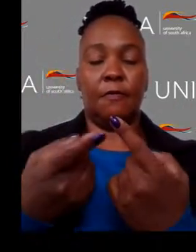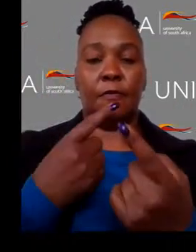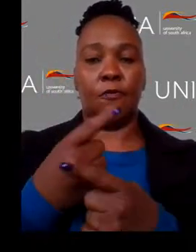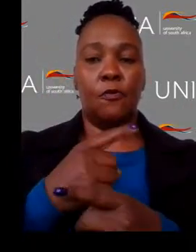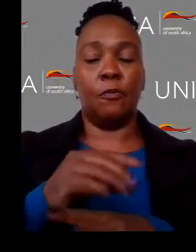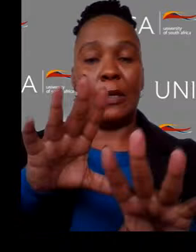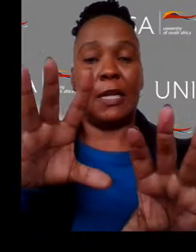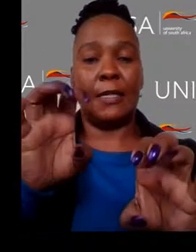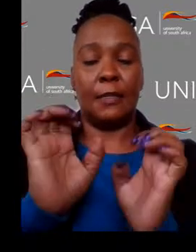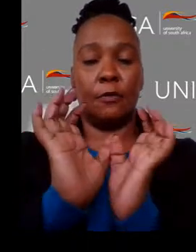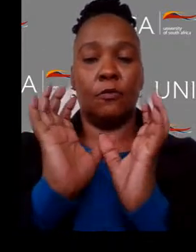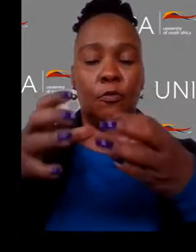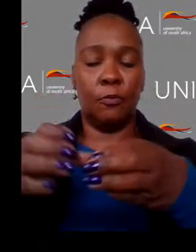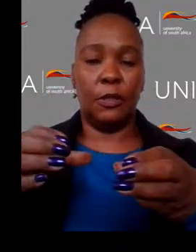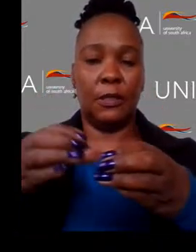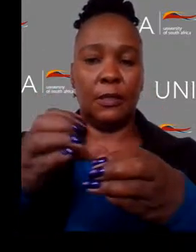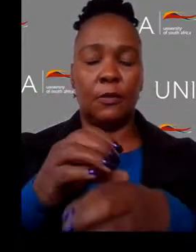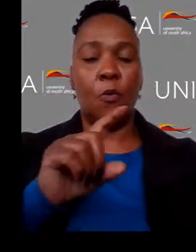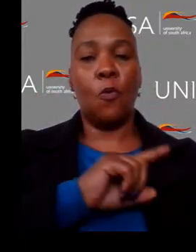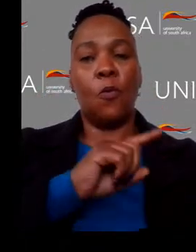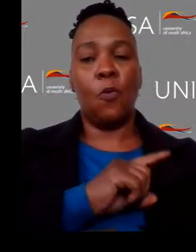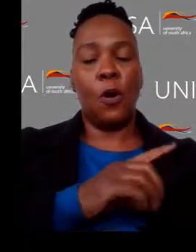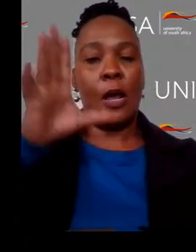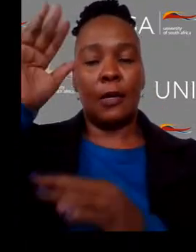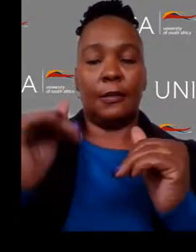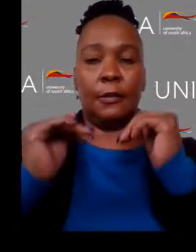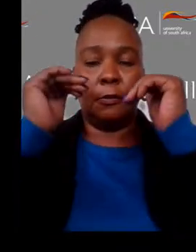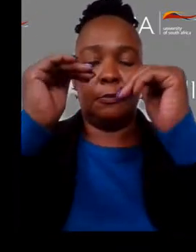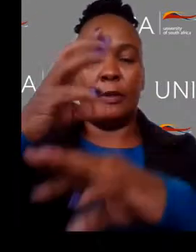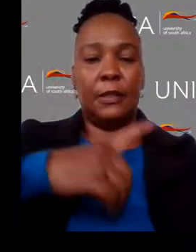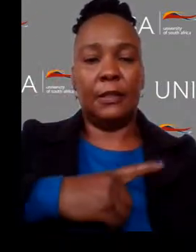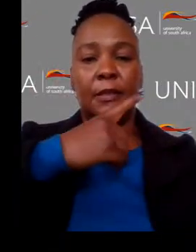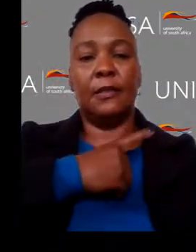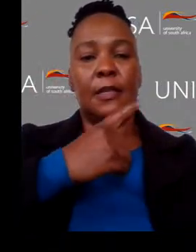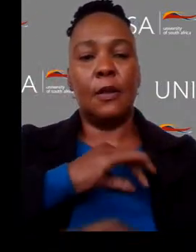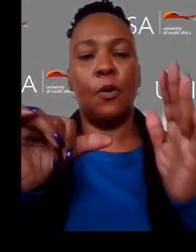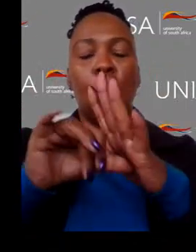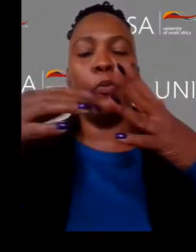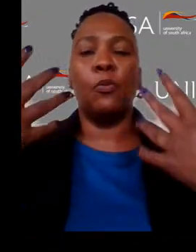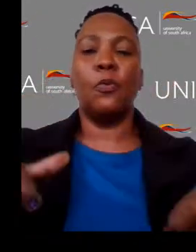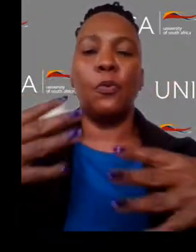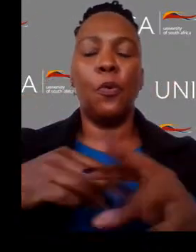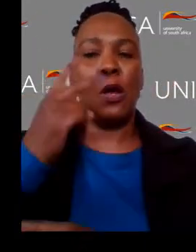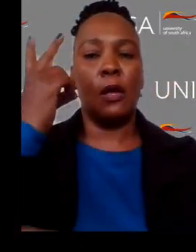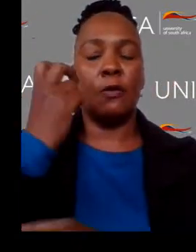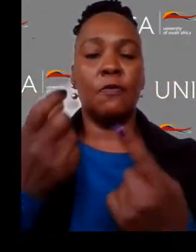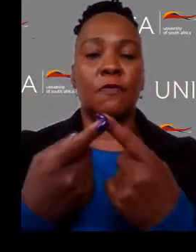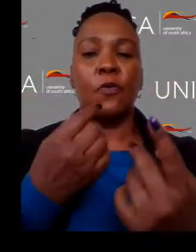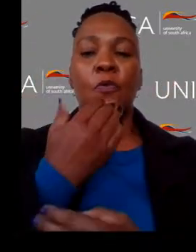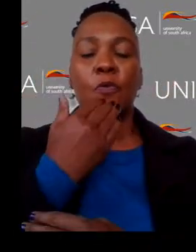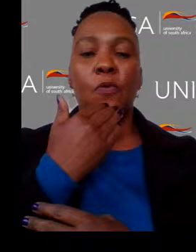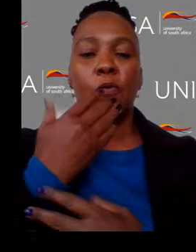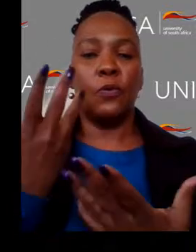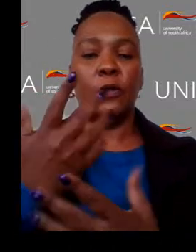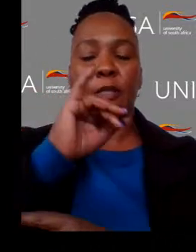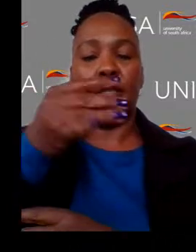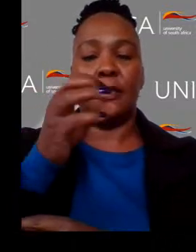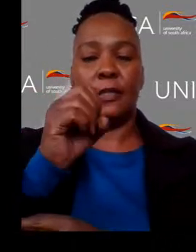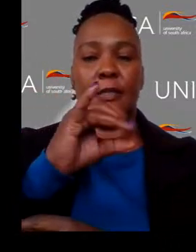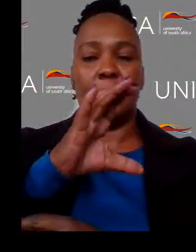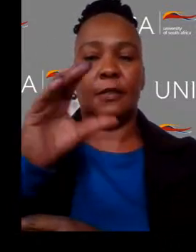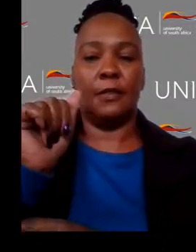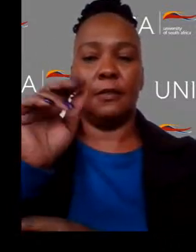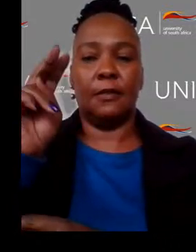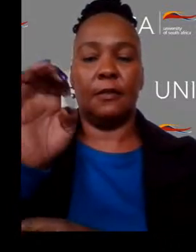academic integrity is so important. And then we're going to hear from Mrs. Jessica Nell or Dr.